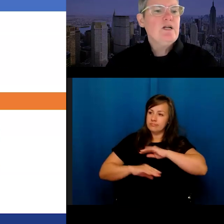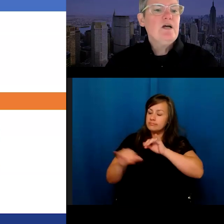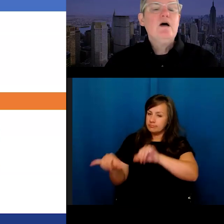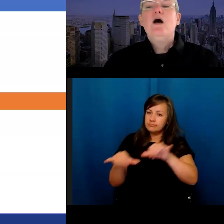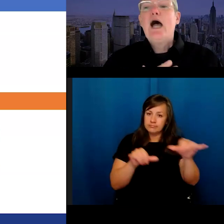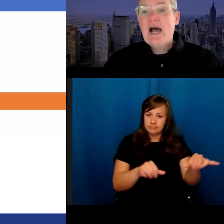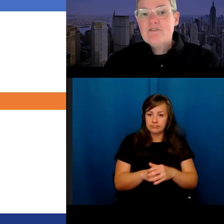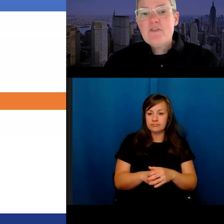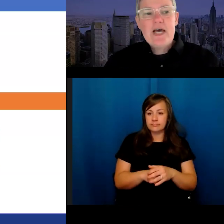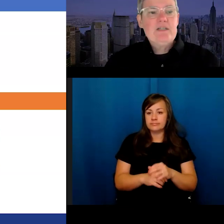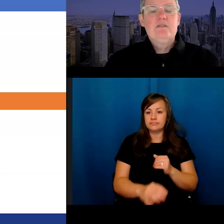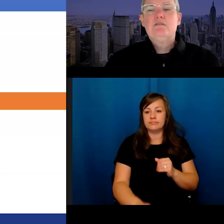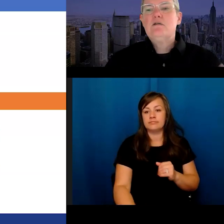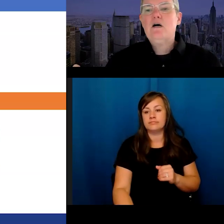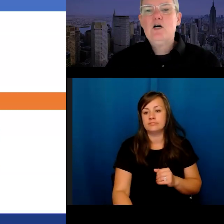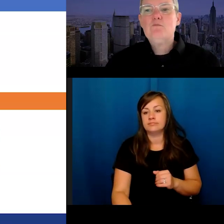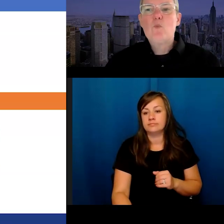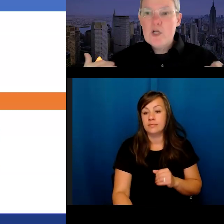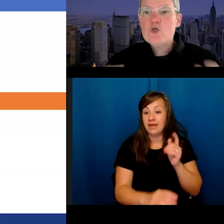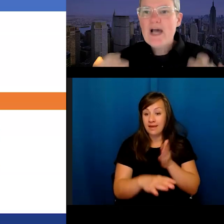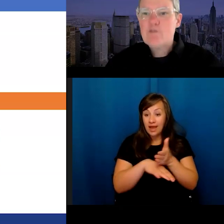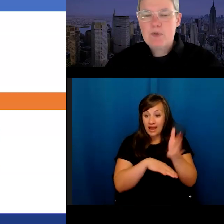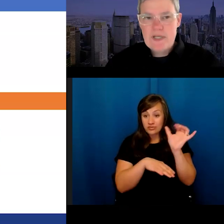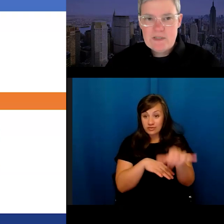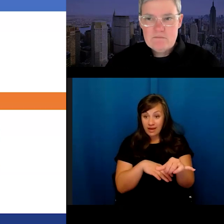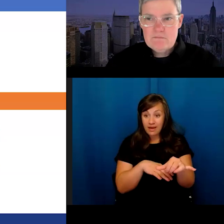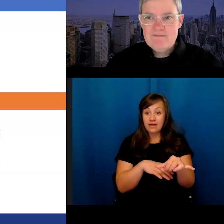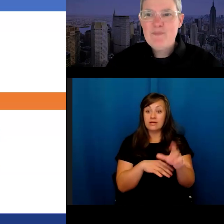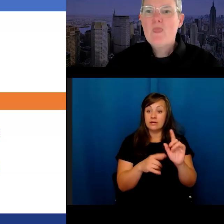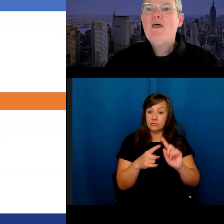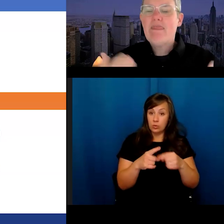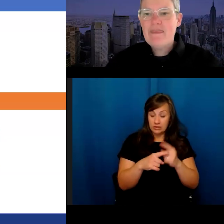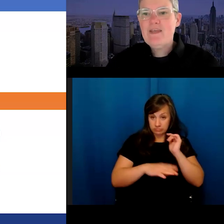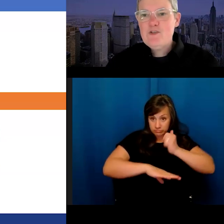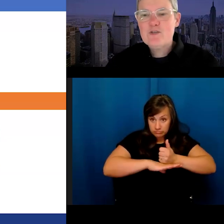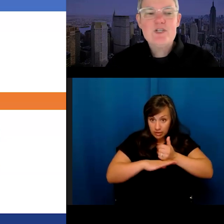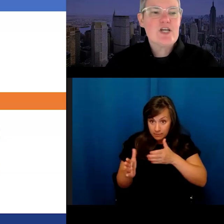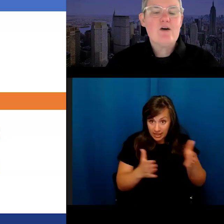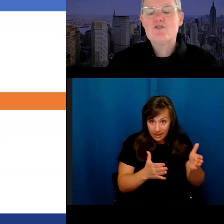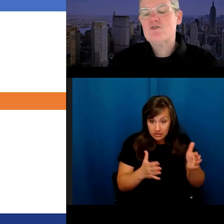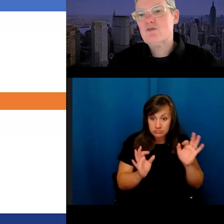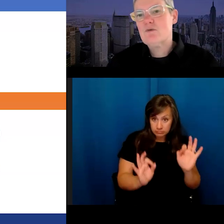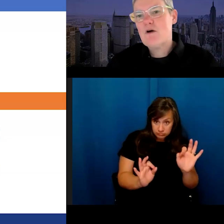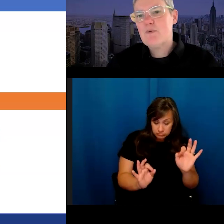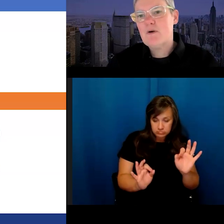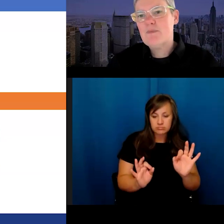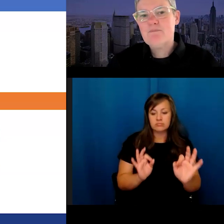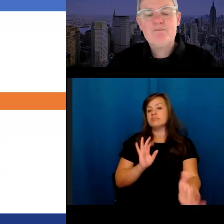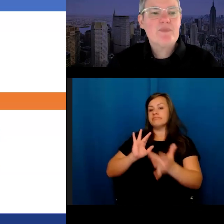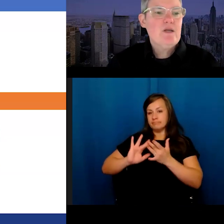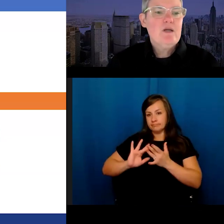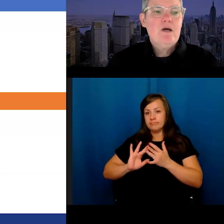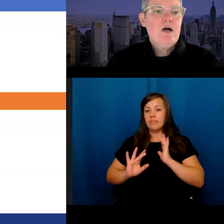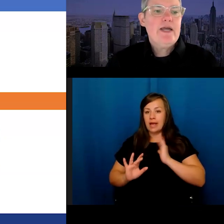well. After that, once you have a plan, then you can reach out to our